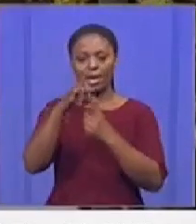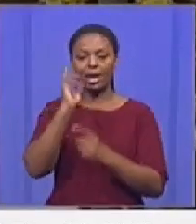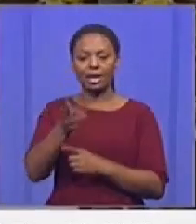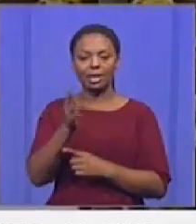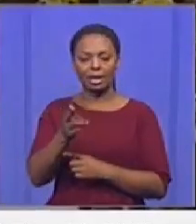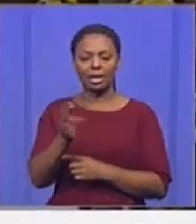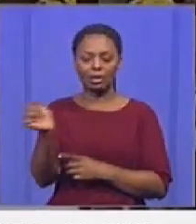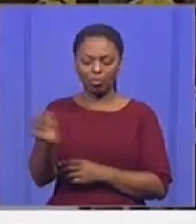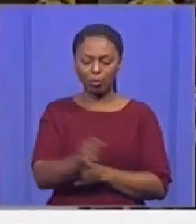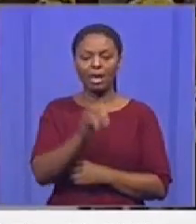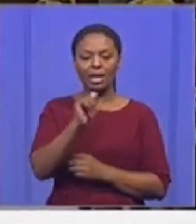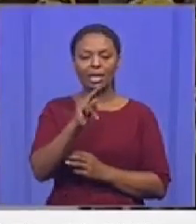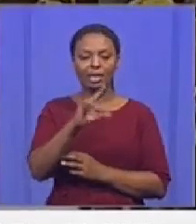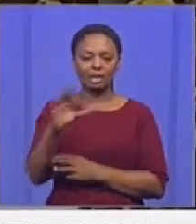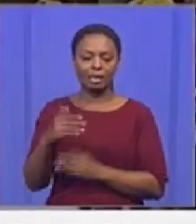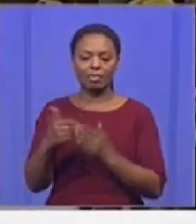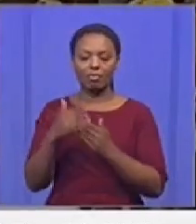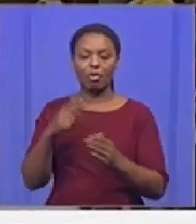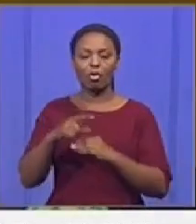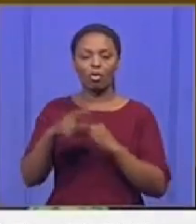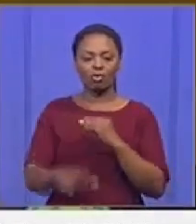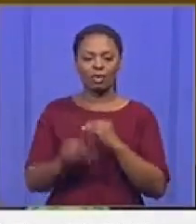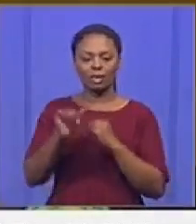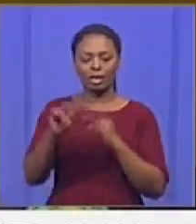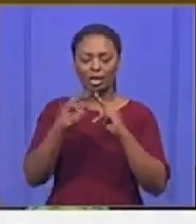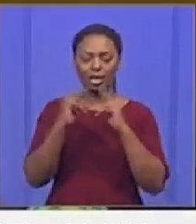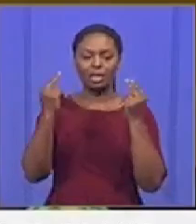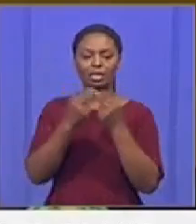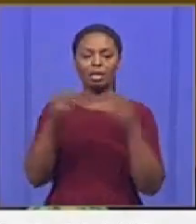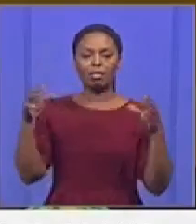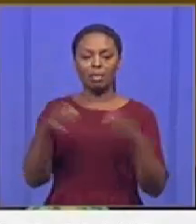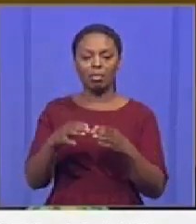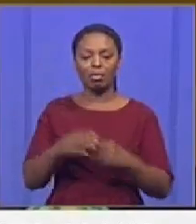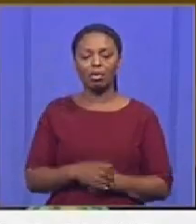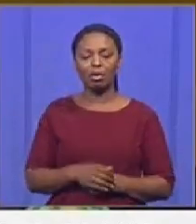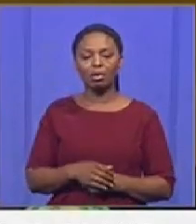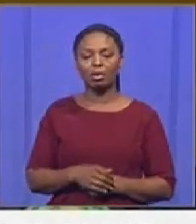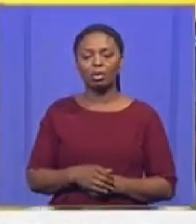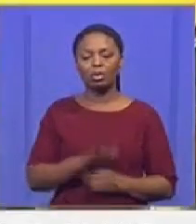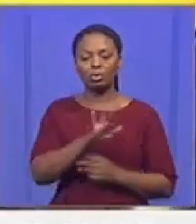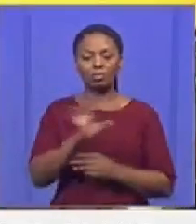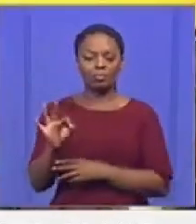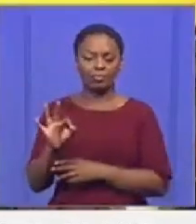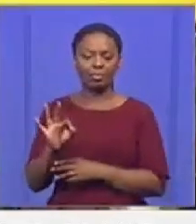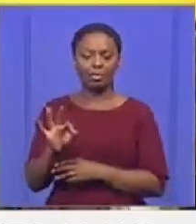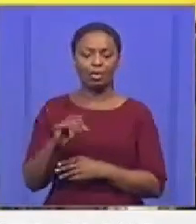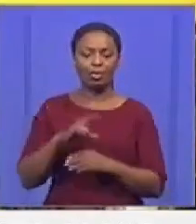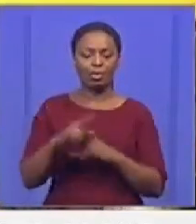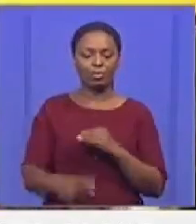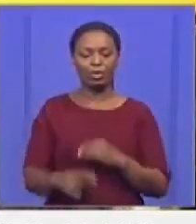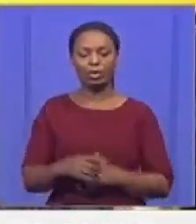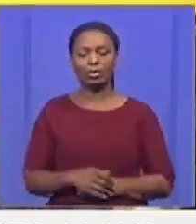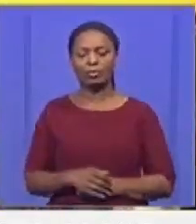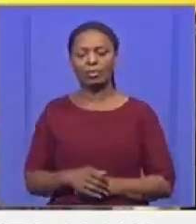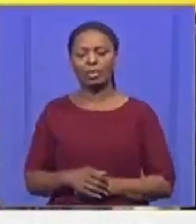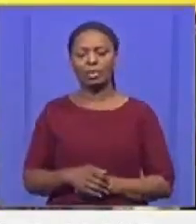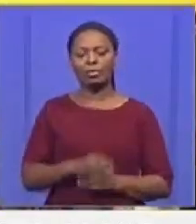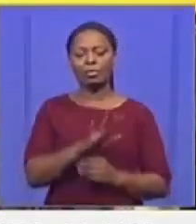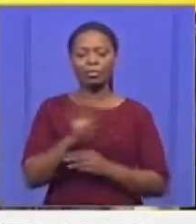wa ANC pele ga conference ya bosetšhaba ya mokgatlho o ya bo 53. Kwa conferenceng ya bo